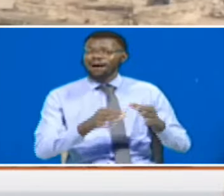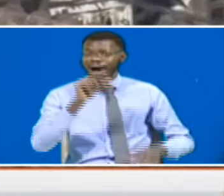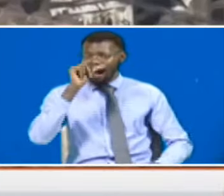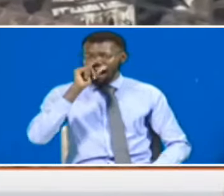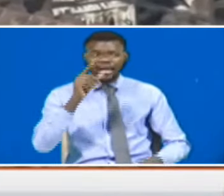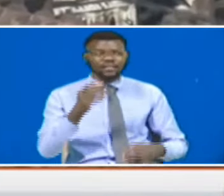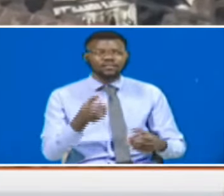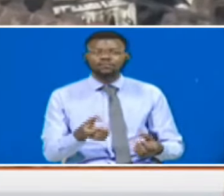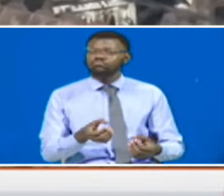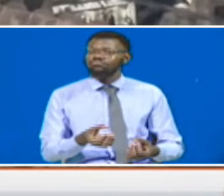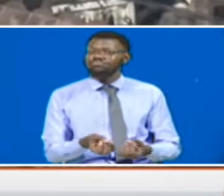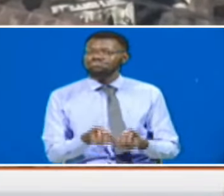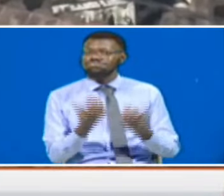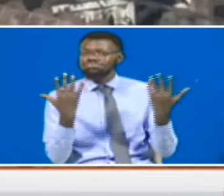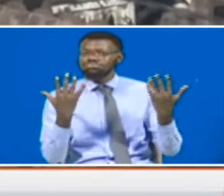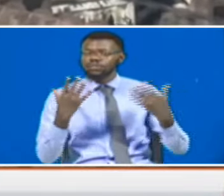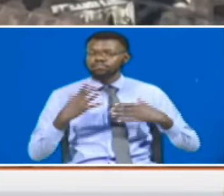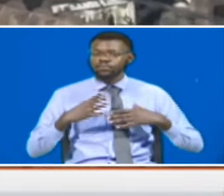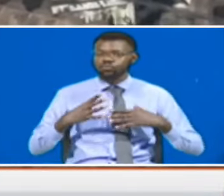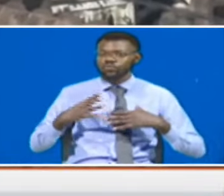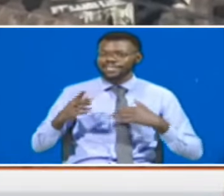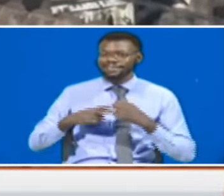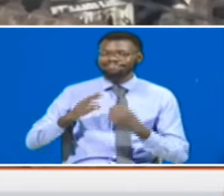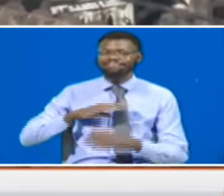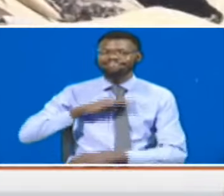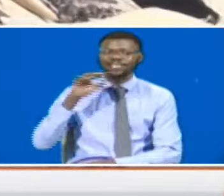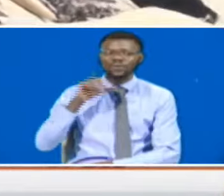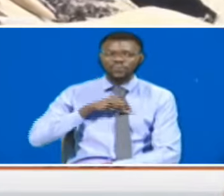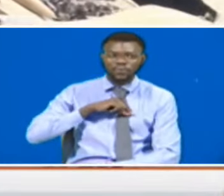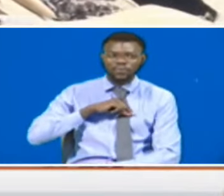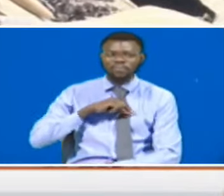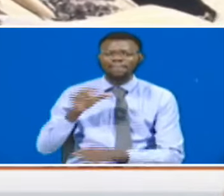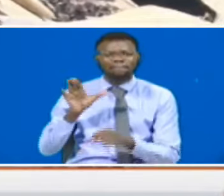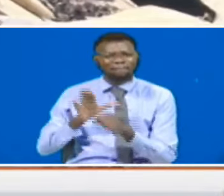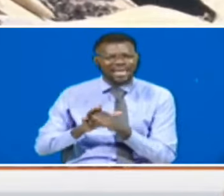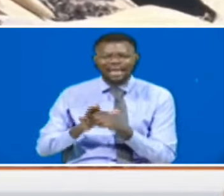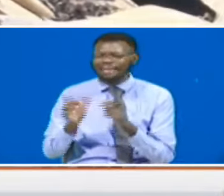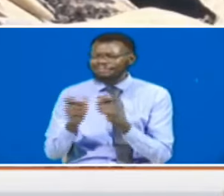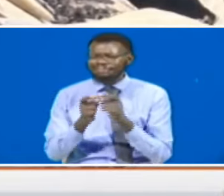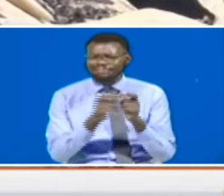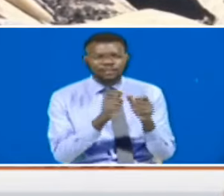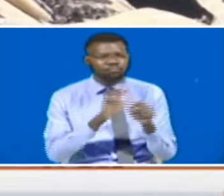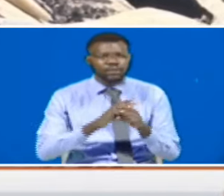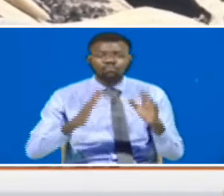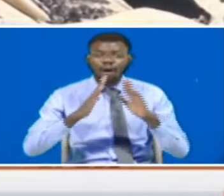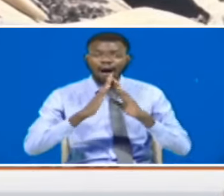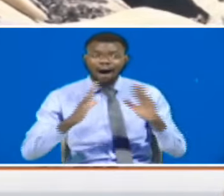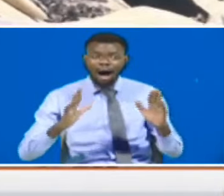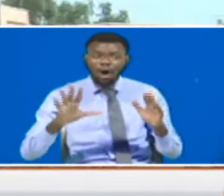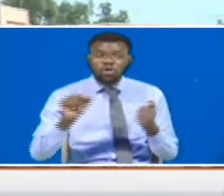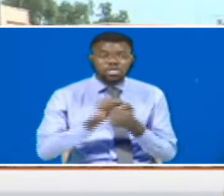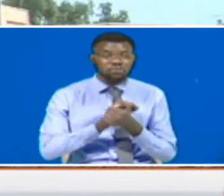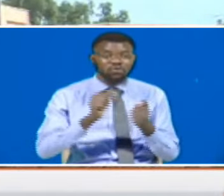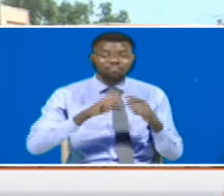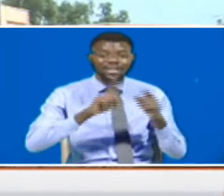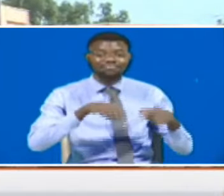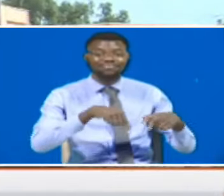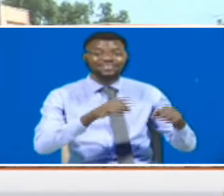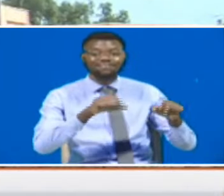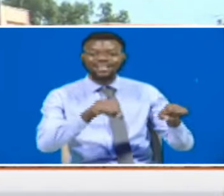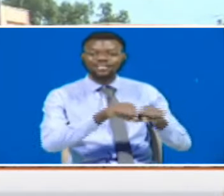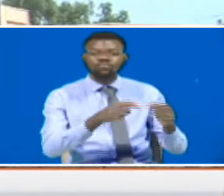at least seven people dead, hundreds injured, and hundreds more displaced, but was a no-show.